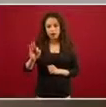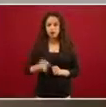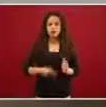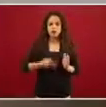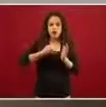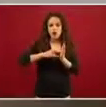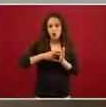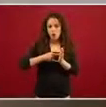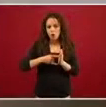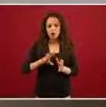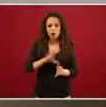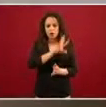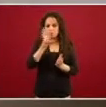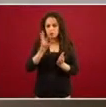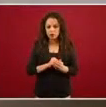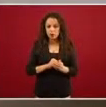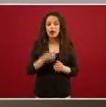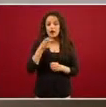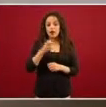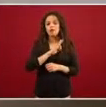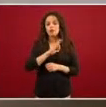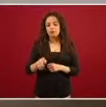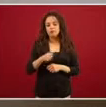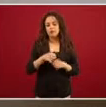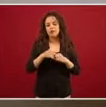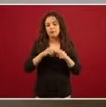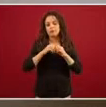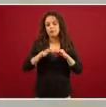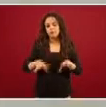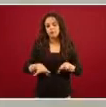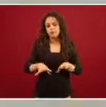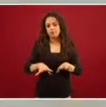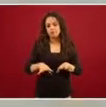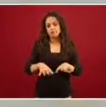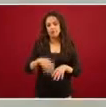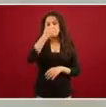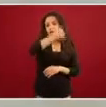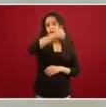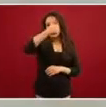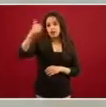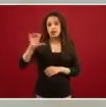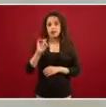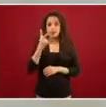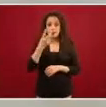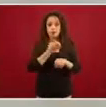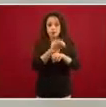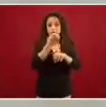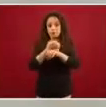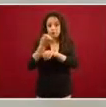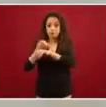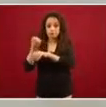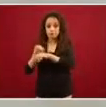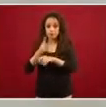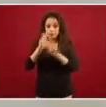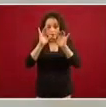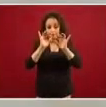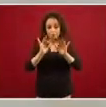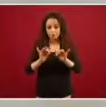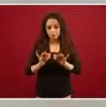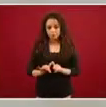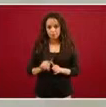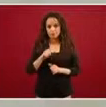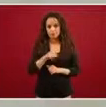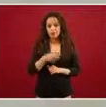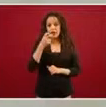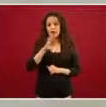the information that is presented there, we can extract this information that was presented by all of the different states, and then